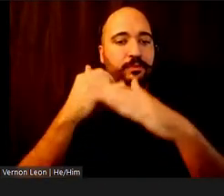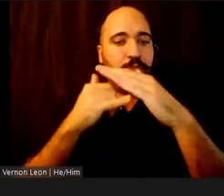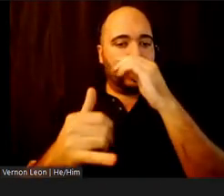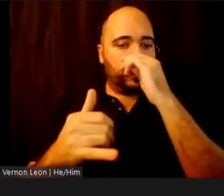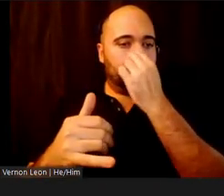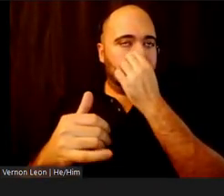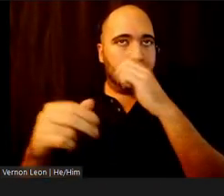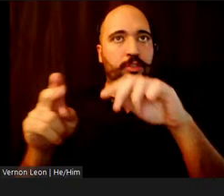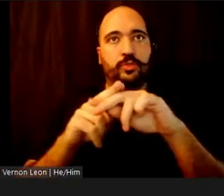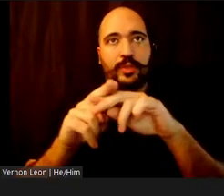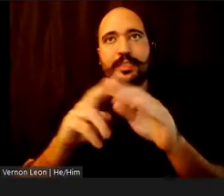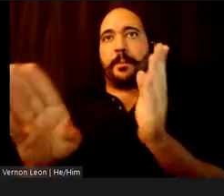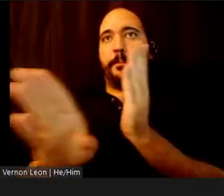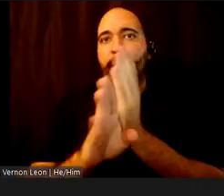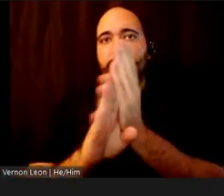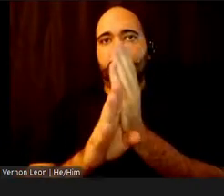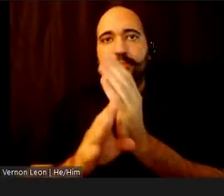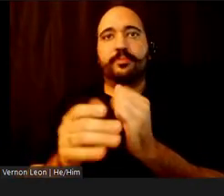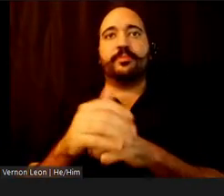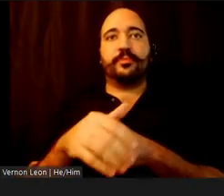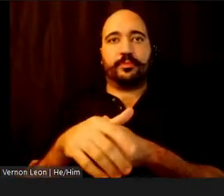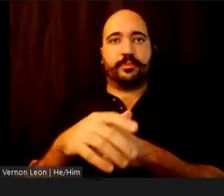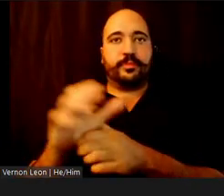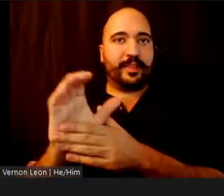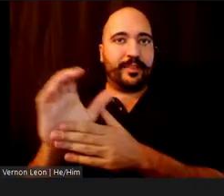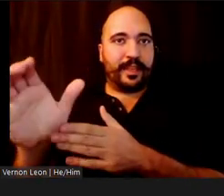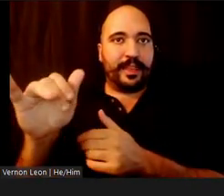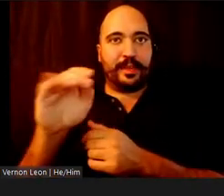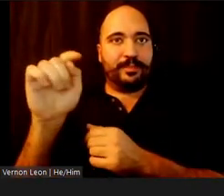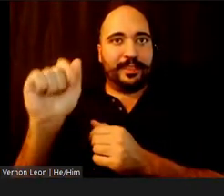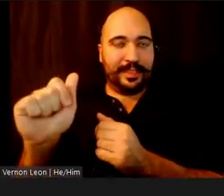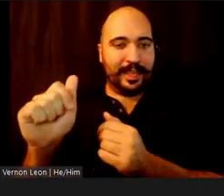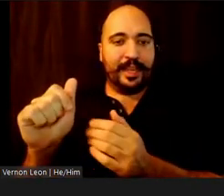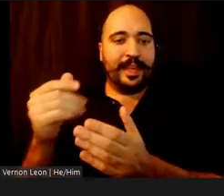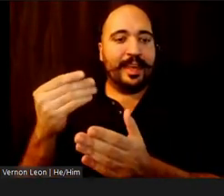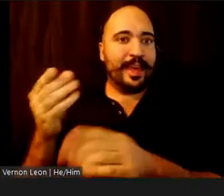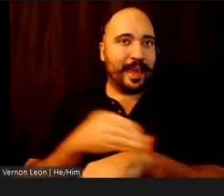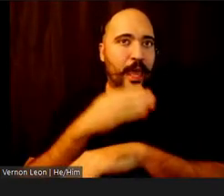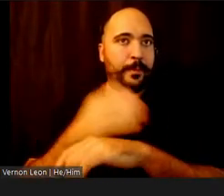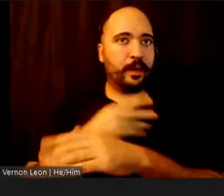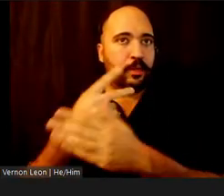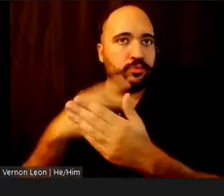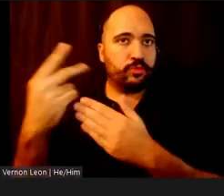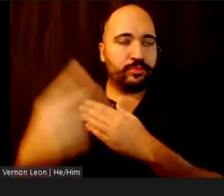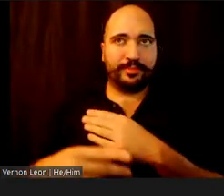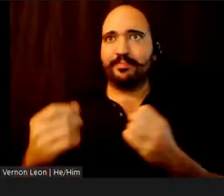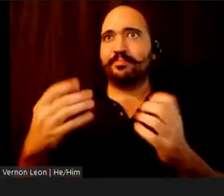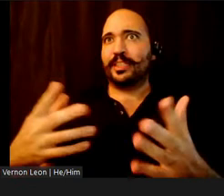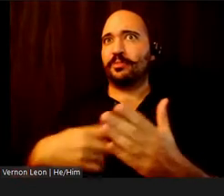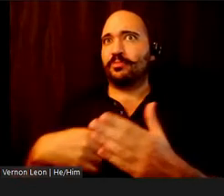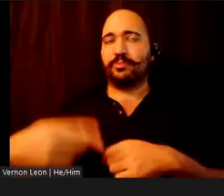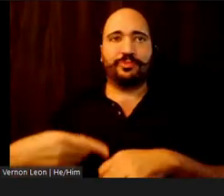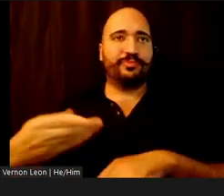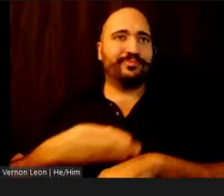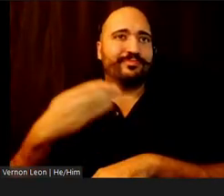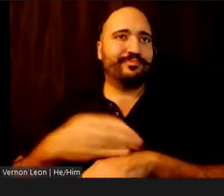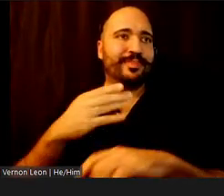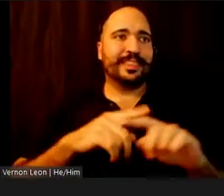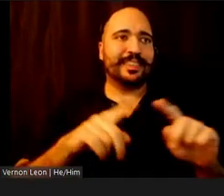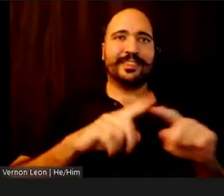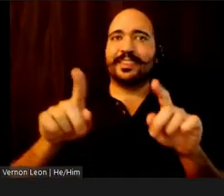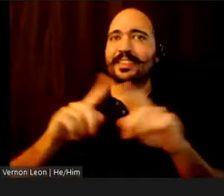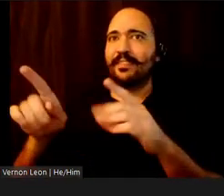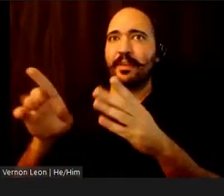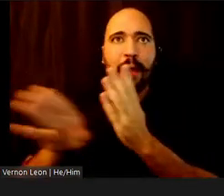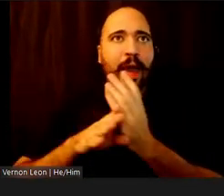buses. Funding the MTA Capital Program, which includes many projects to improve and expand subway, bus, and commuter rail service. This would benefit